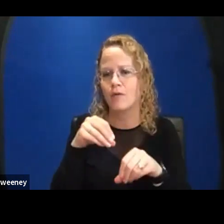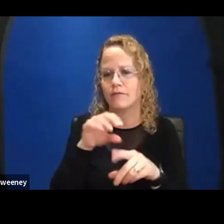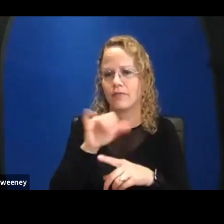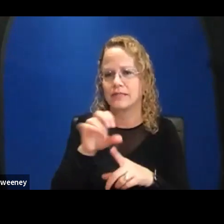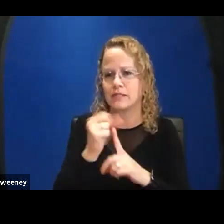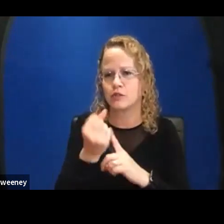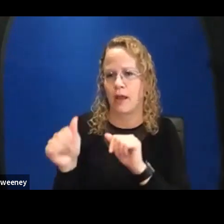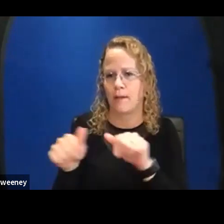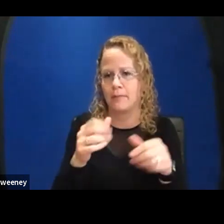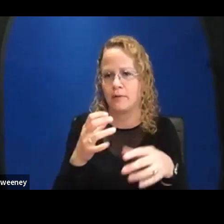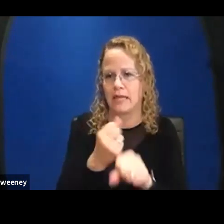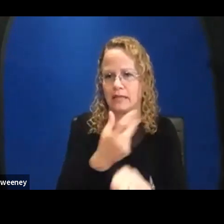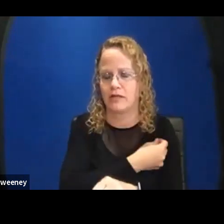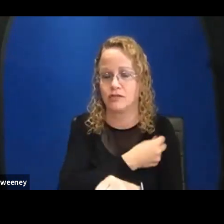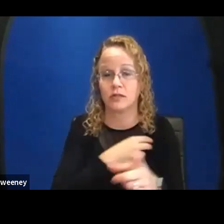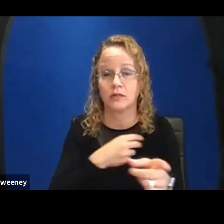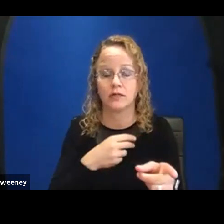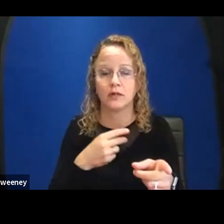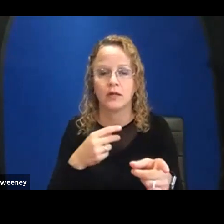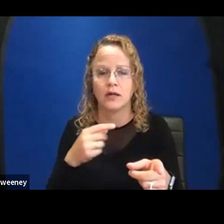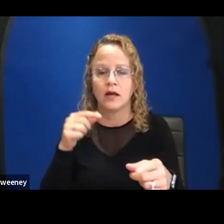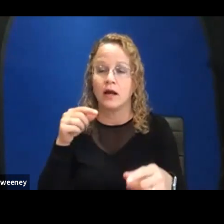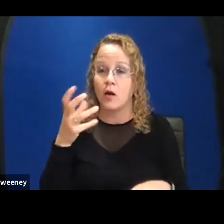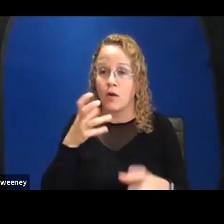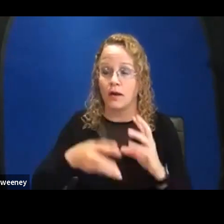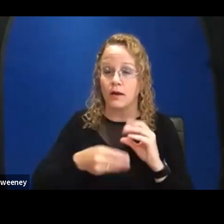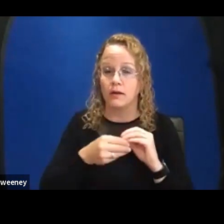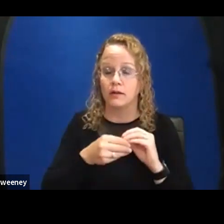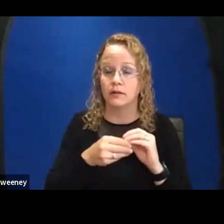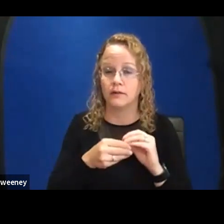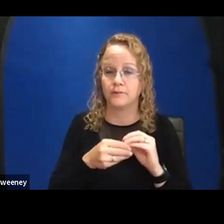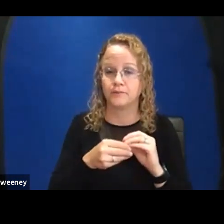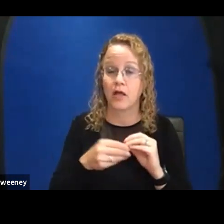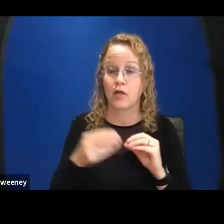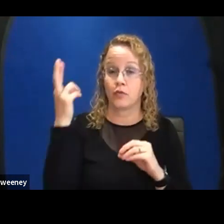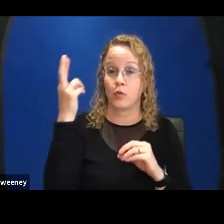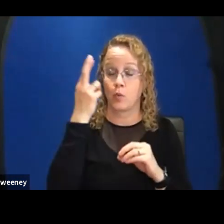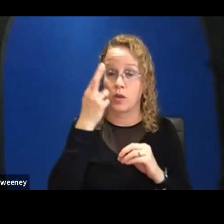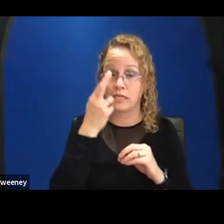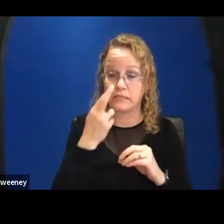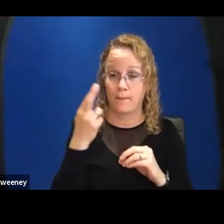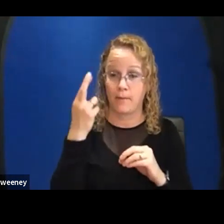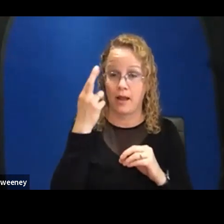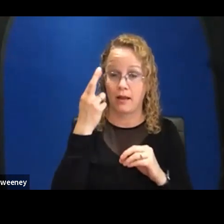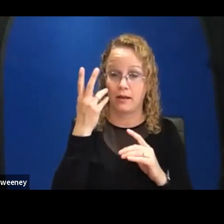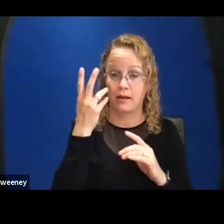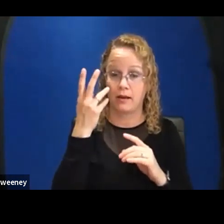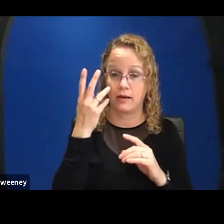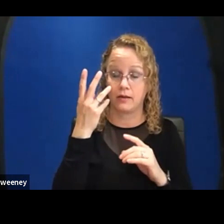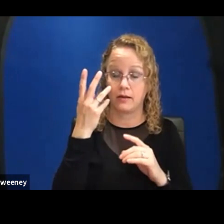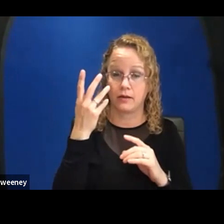Well, and not to add on, but I mean, I think this is something that we all, the responsibility, and I want to make